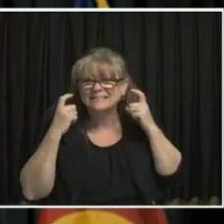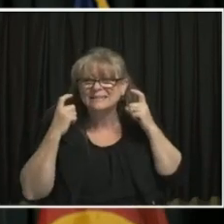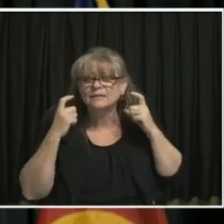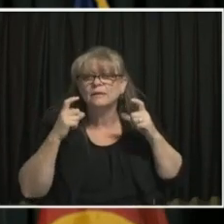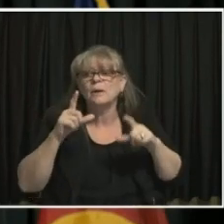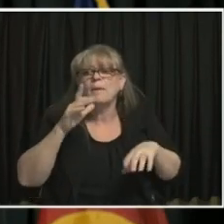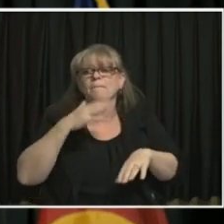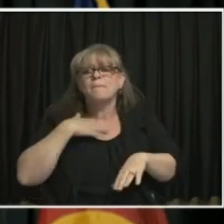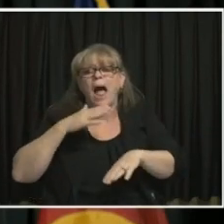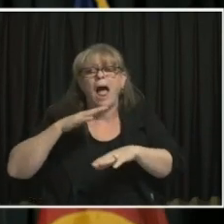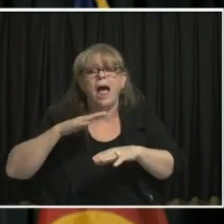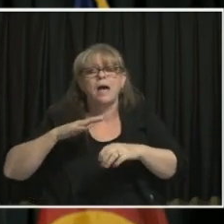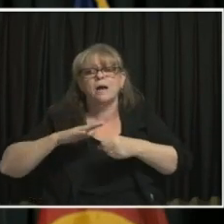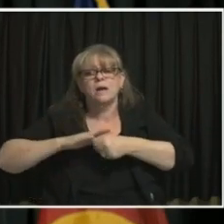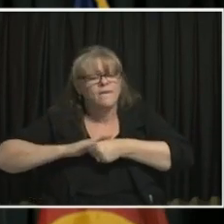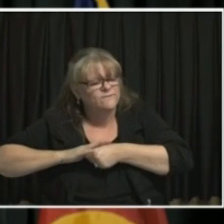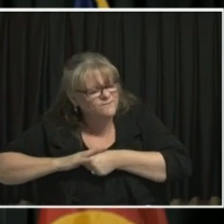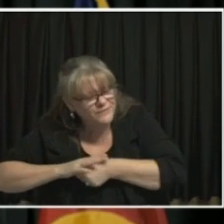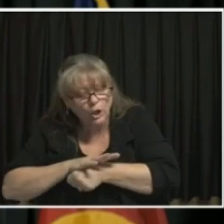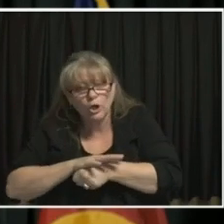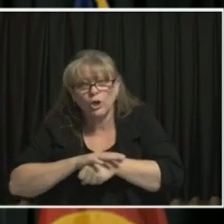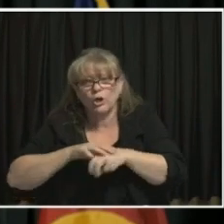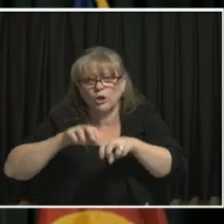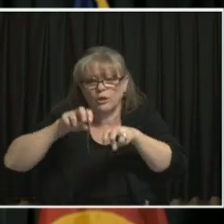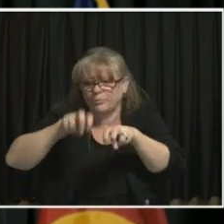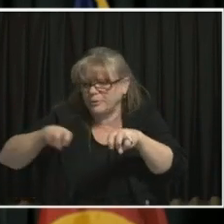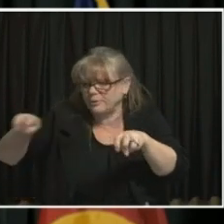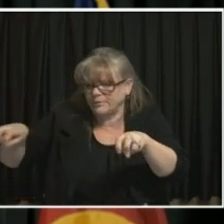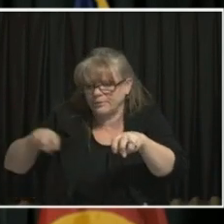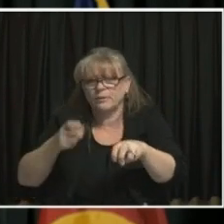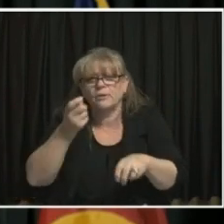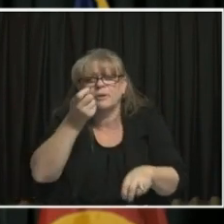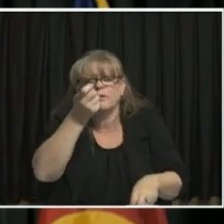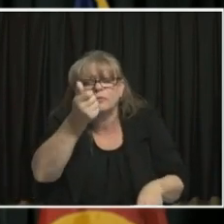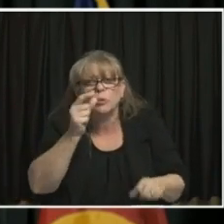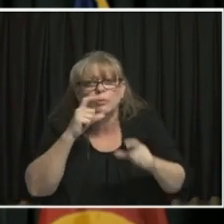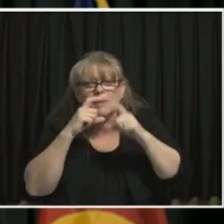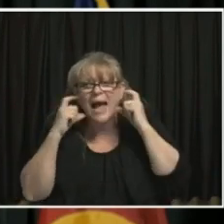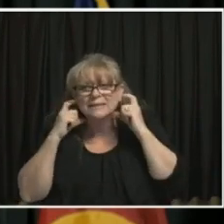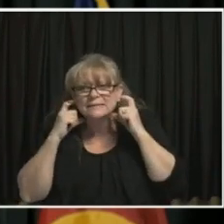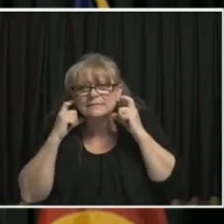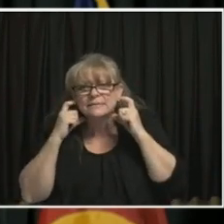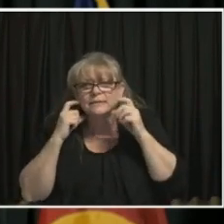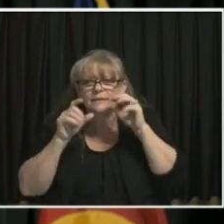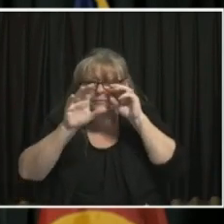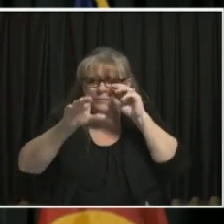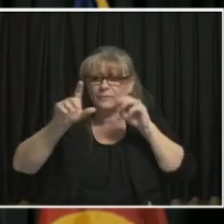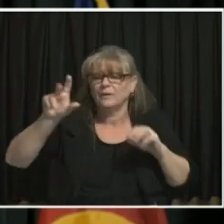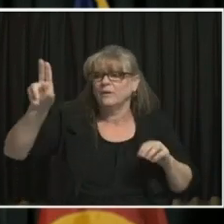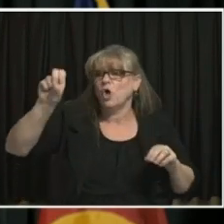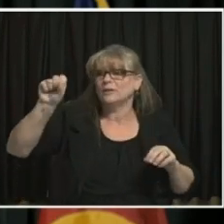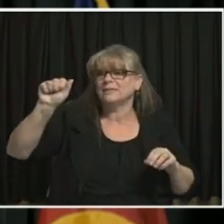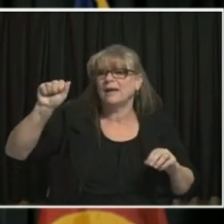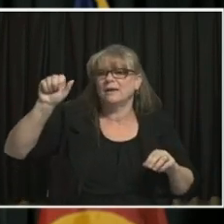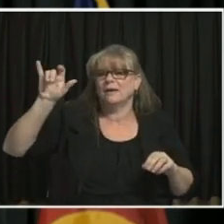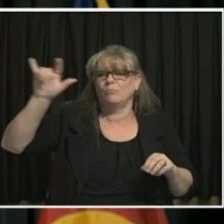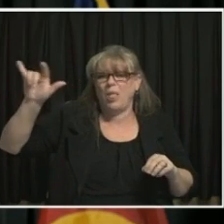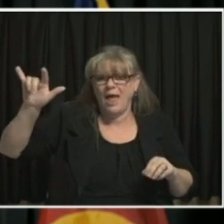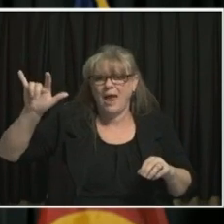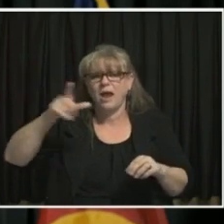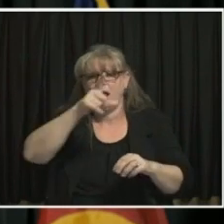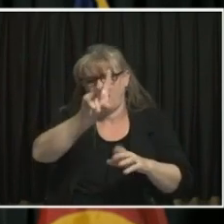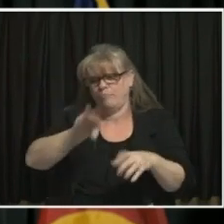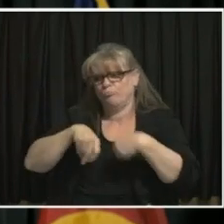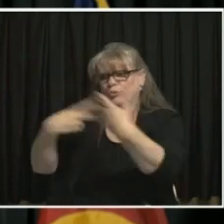brought their own masks and others had to wait. The United flight attendants handed out the masks to those who were too ignorant to bring their own. When I landed in